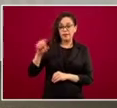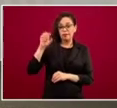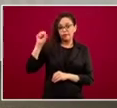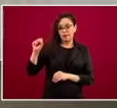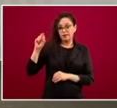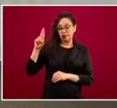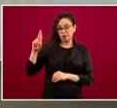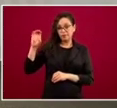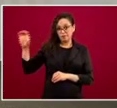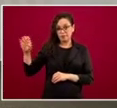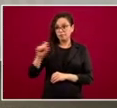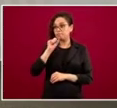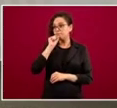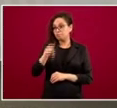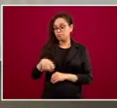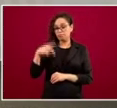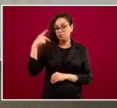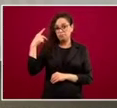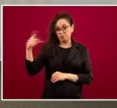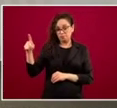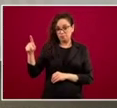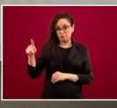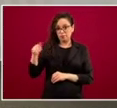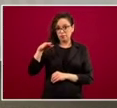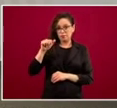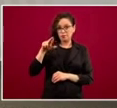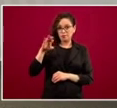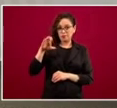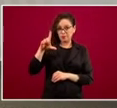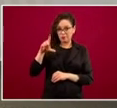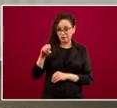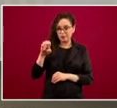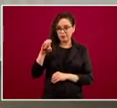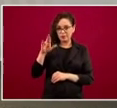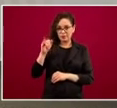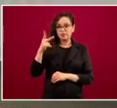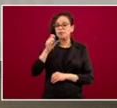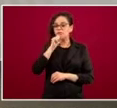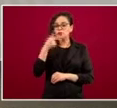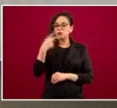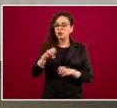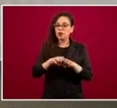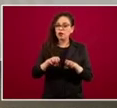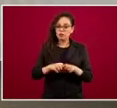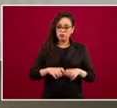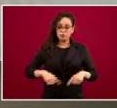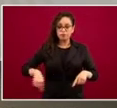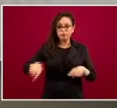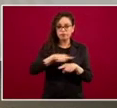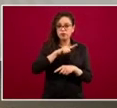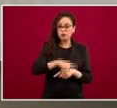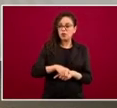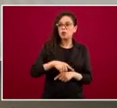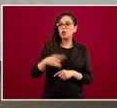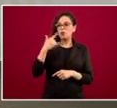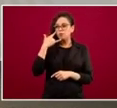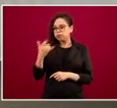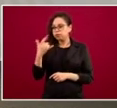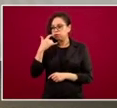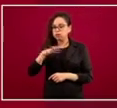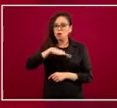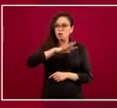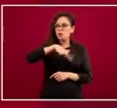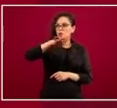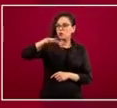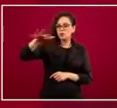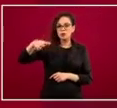very important process, and I would like to thank the collaboration of the Secretary of Foreign Affairs and all of his